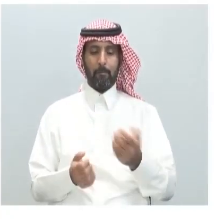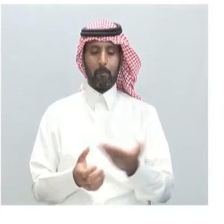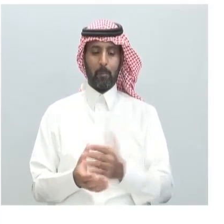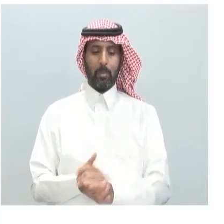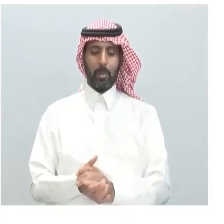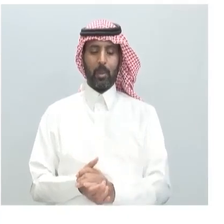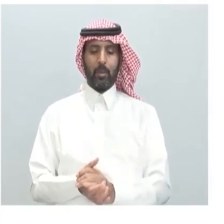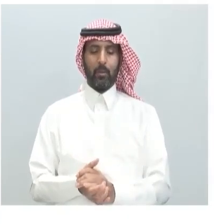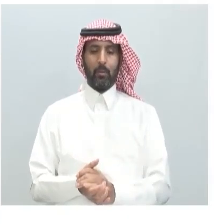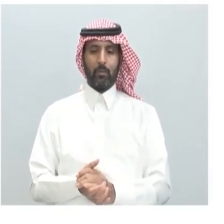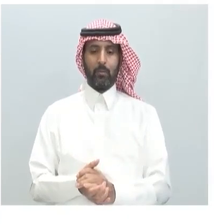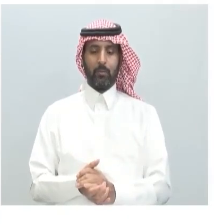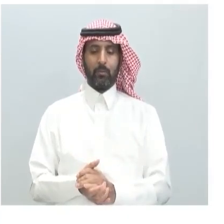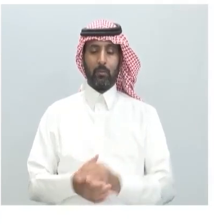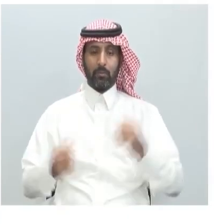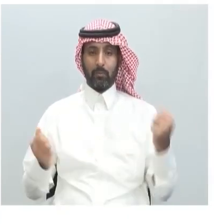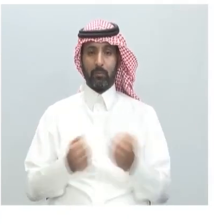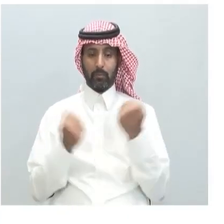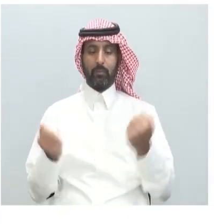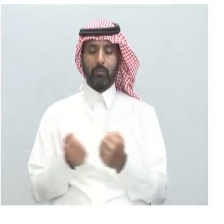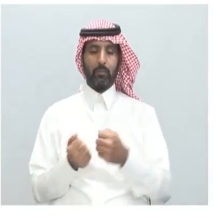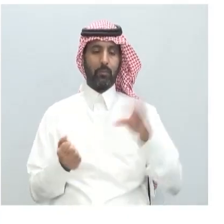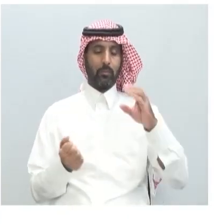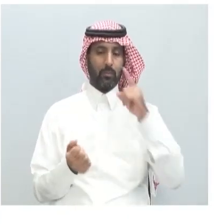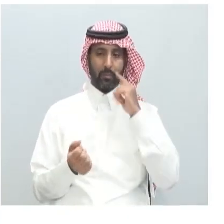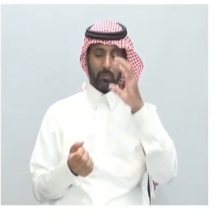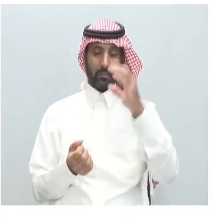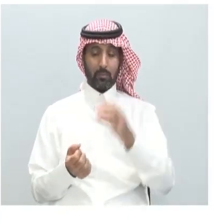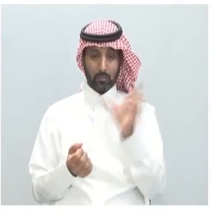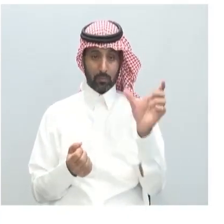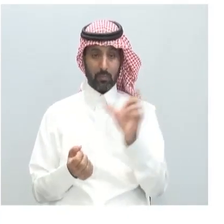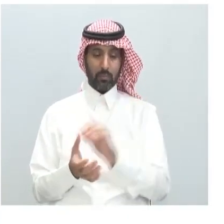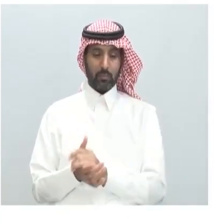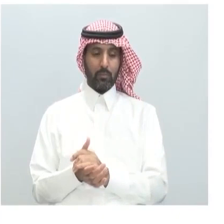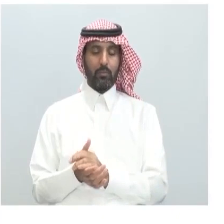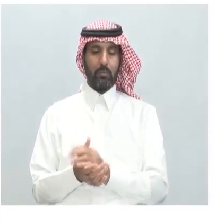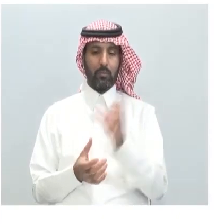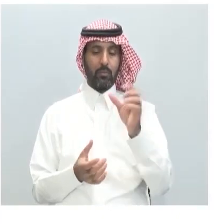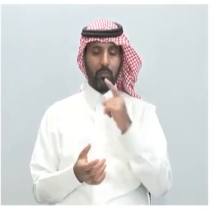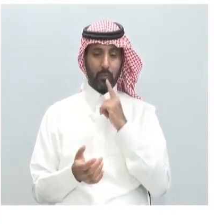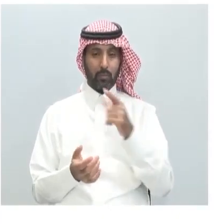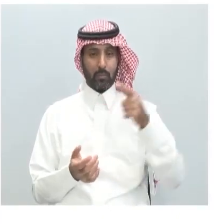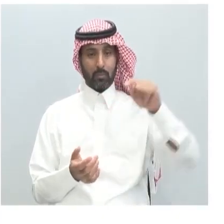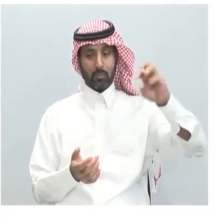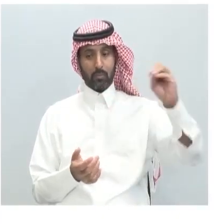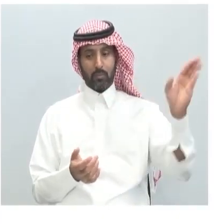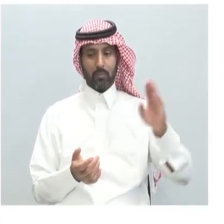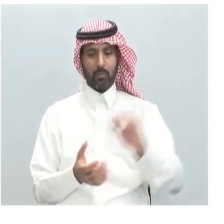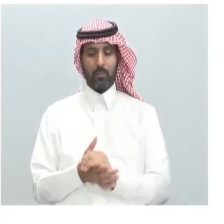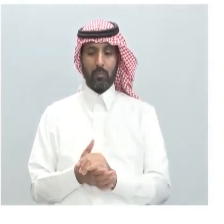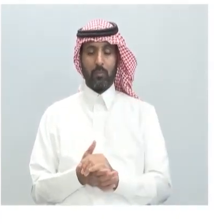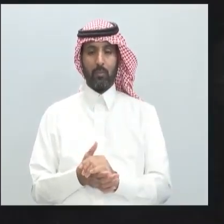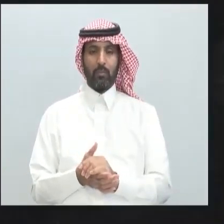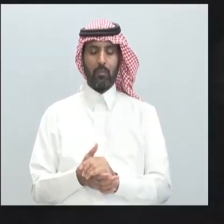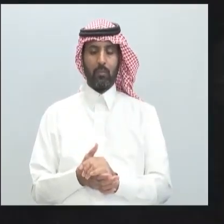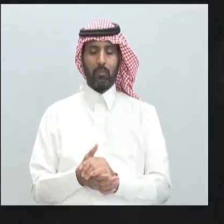wet enough. Exercise C here. Complete each sentence with an infinitive. If you remember the